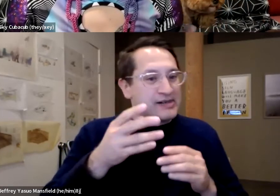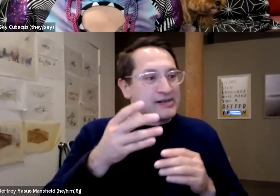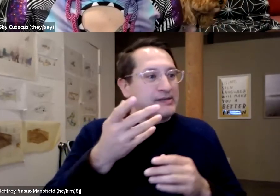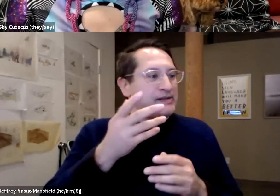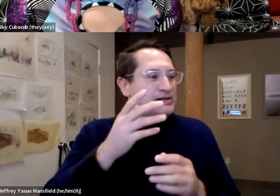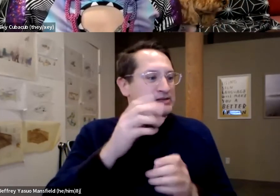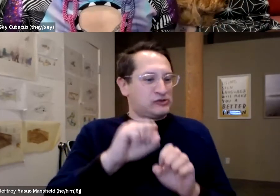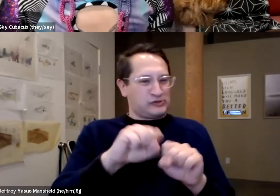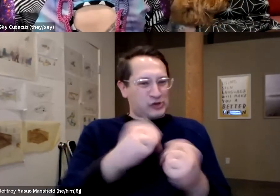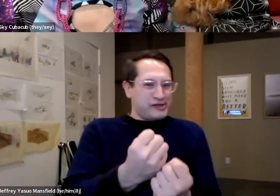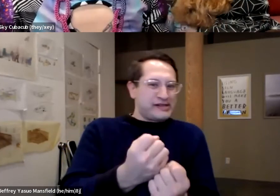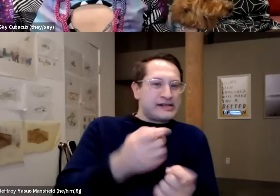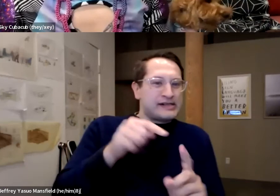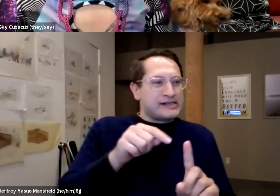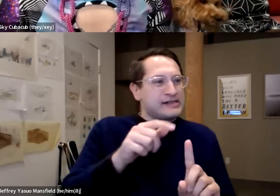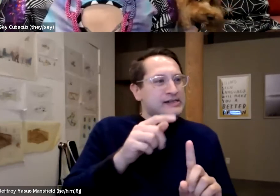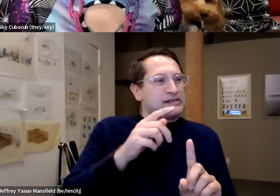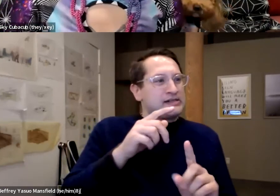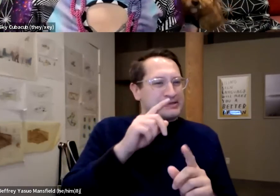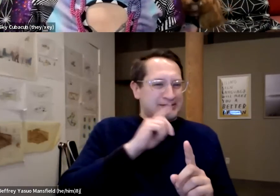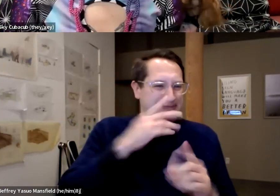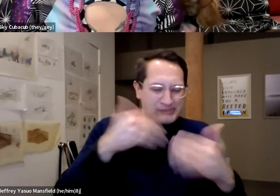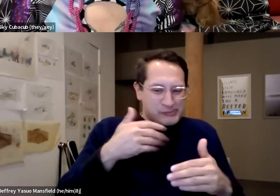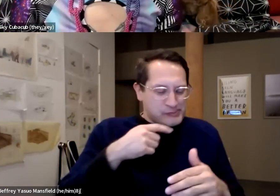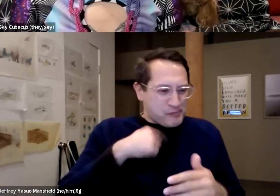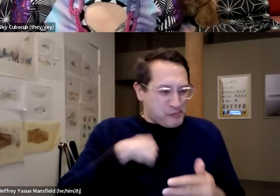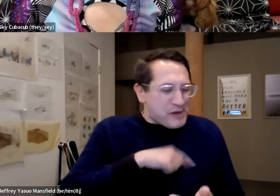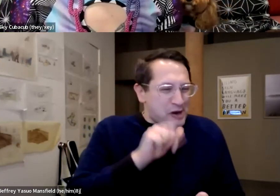would say accessibility in society.